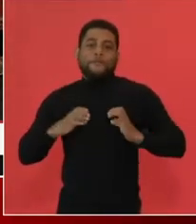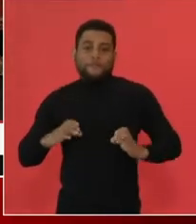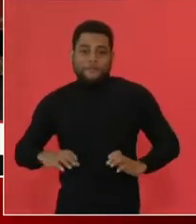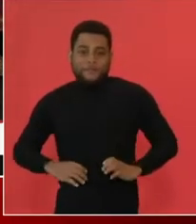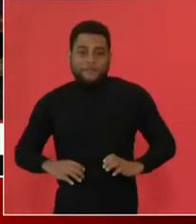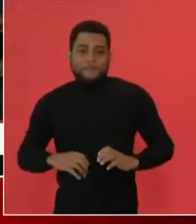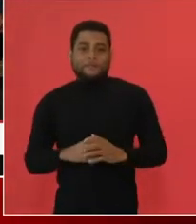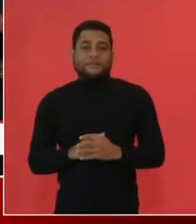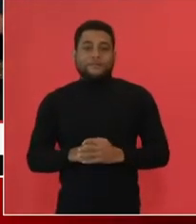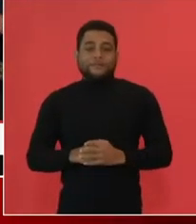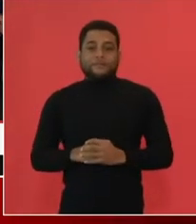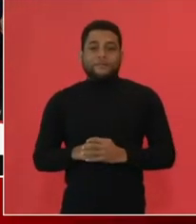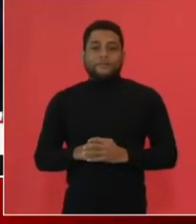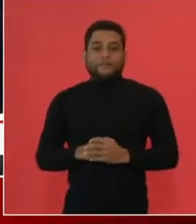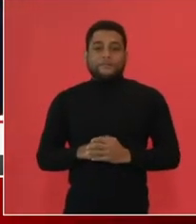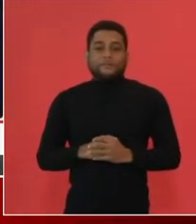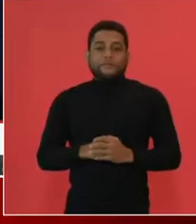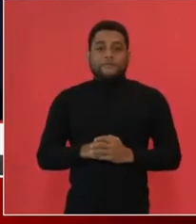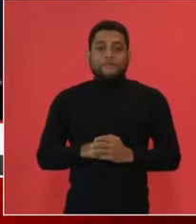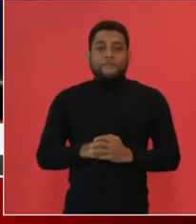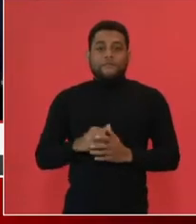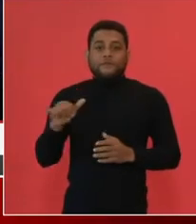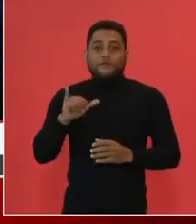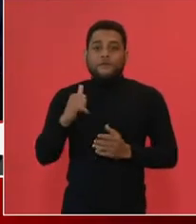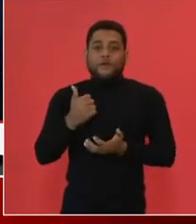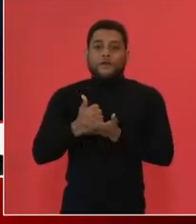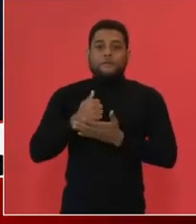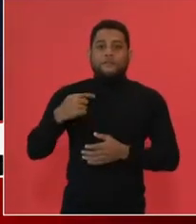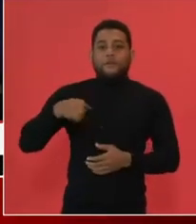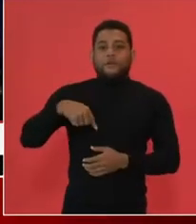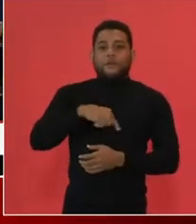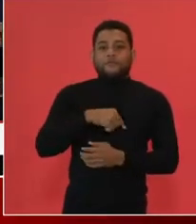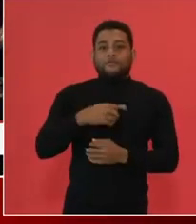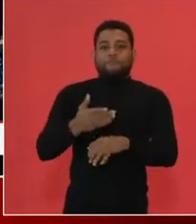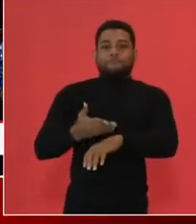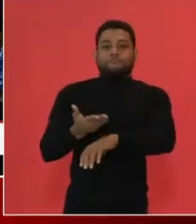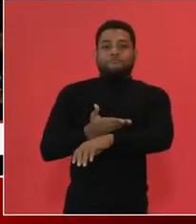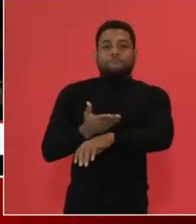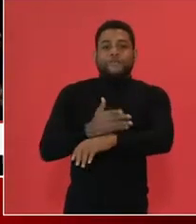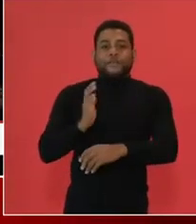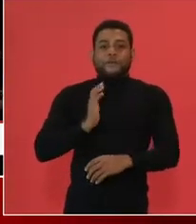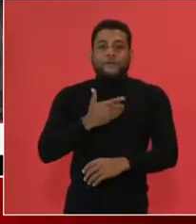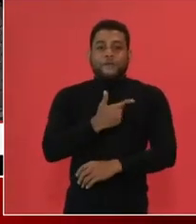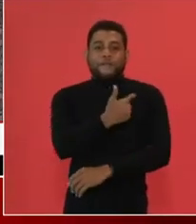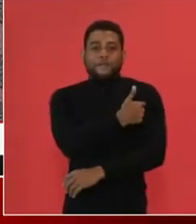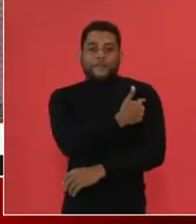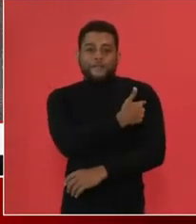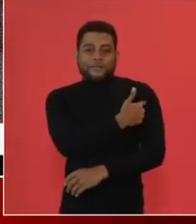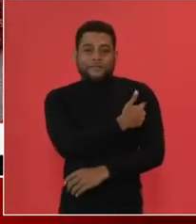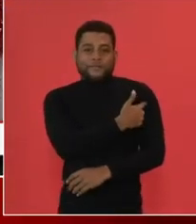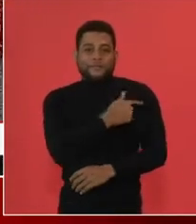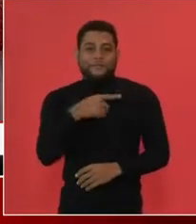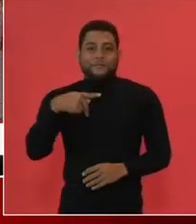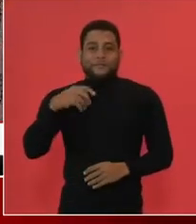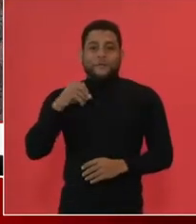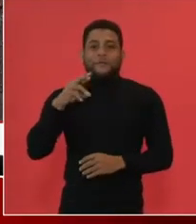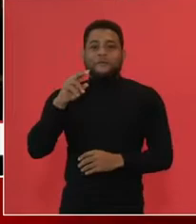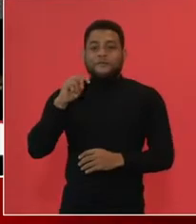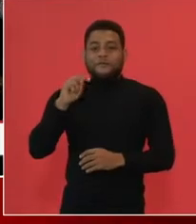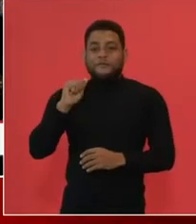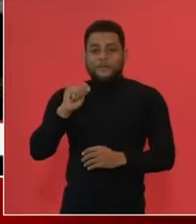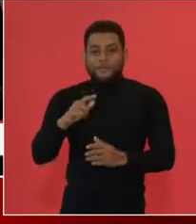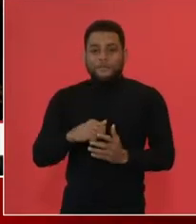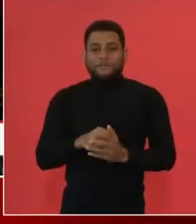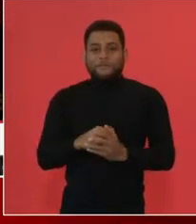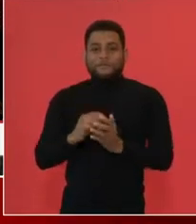And also helped us ramp up our vaccination portal. Everybody know about the vaccination portal? That means